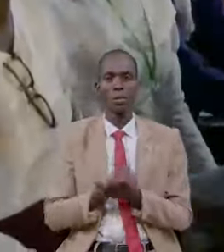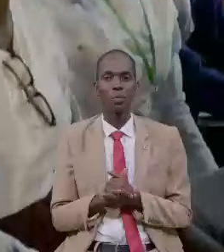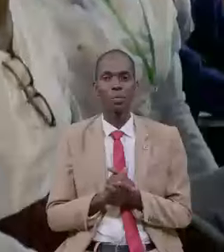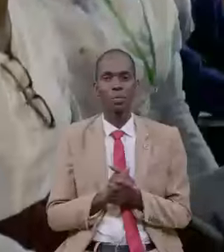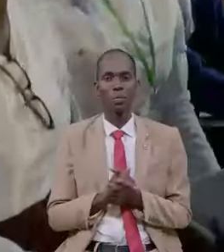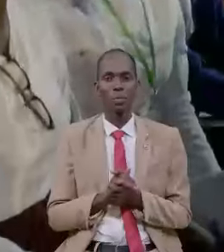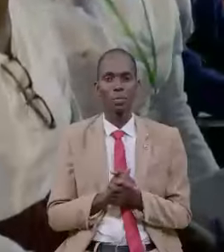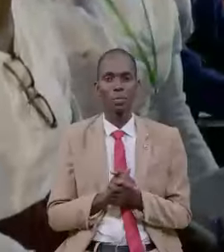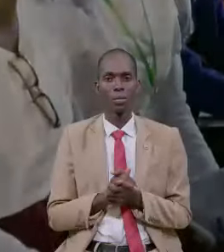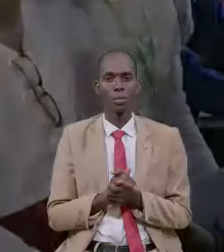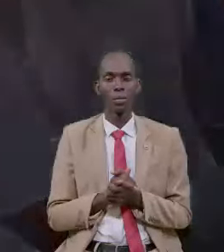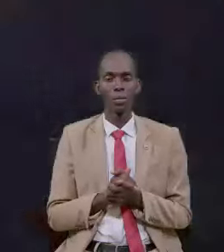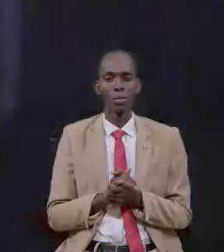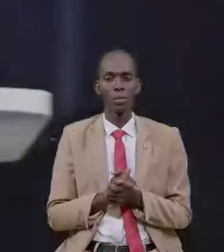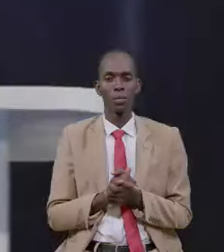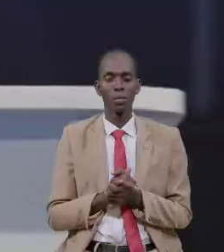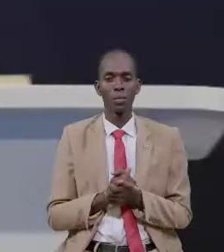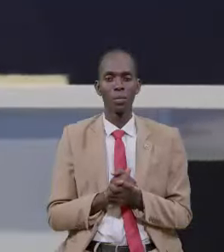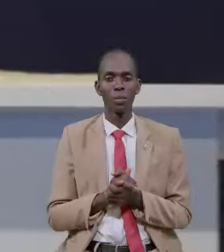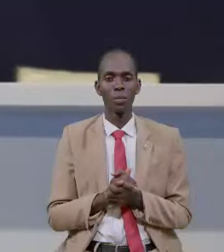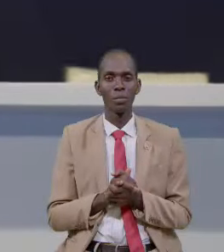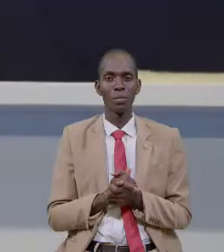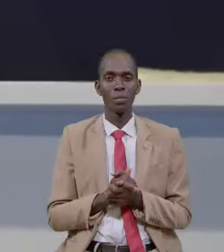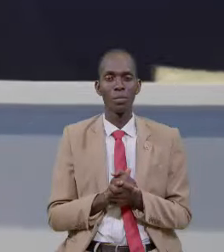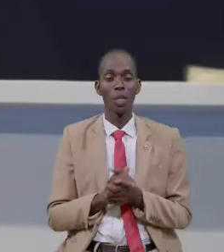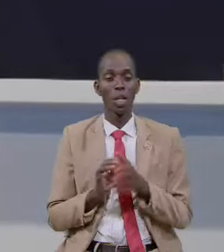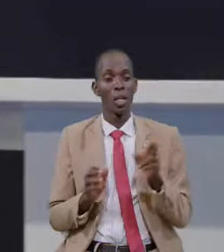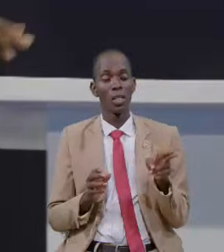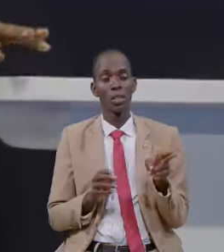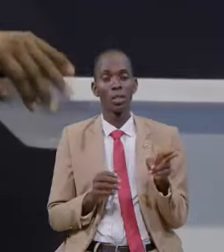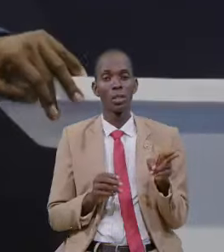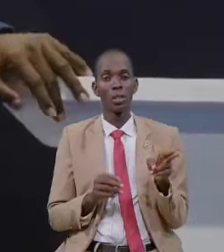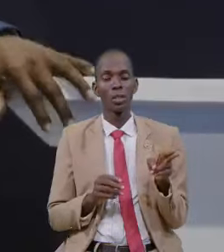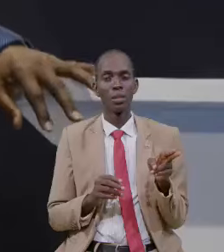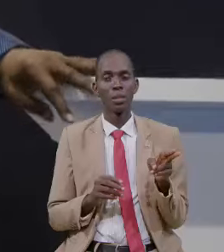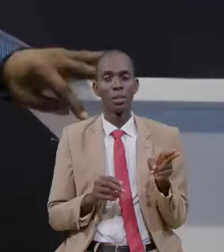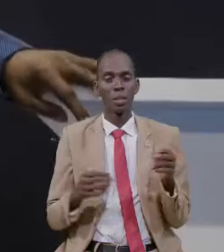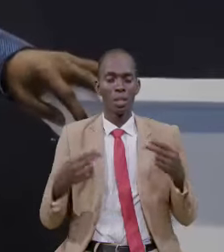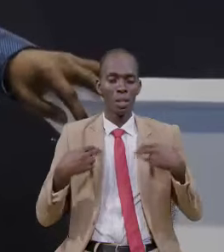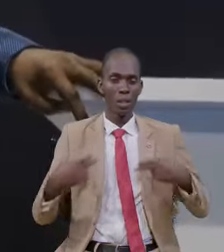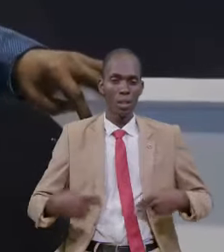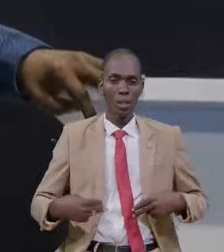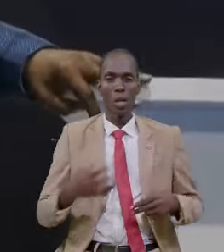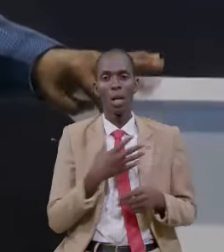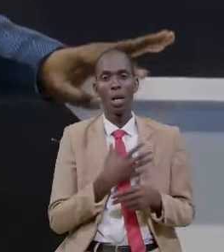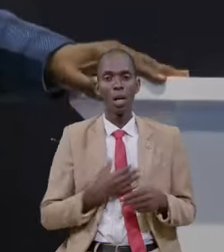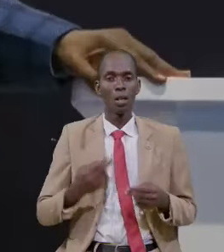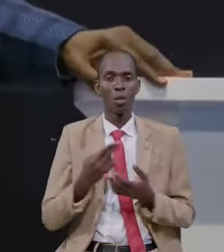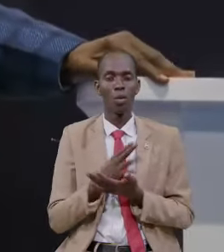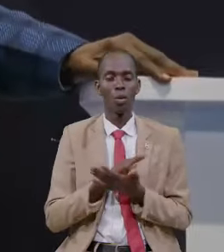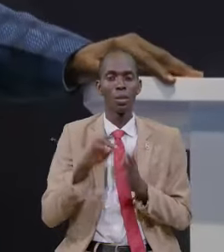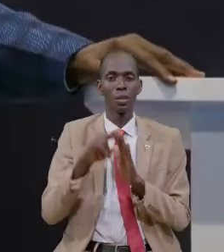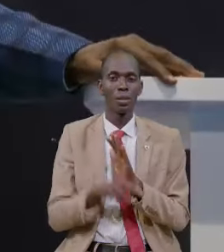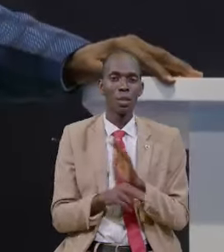We're coming to H. H is health and holiness through